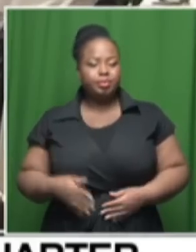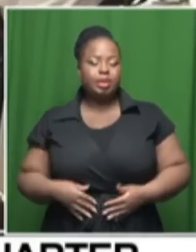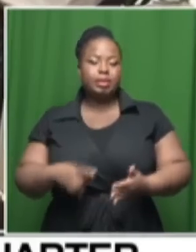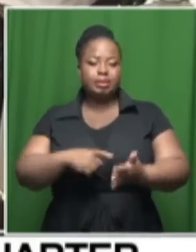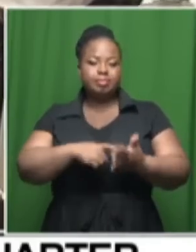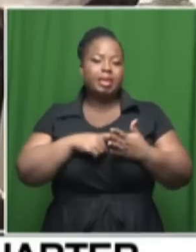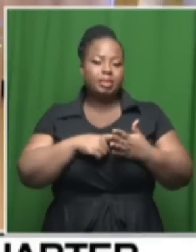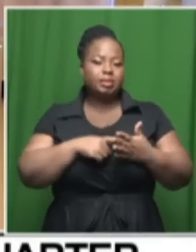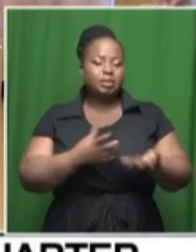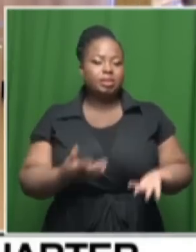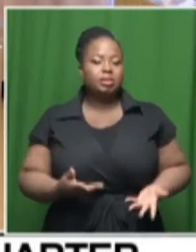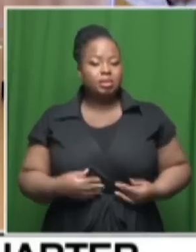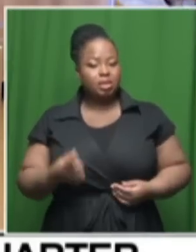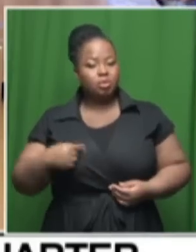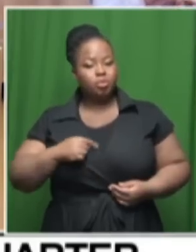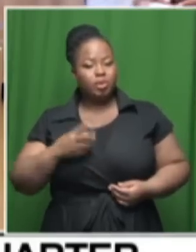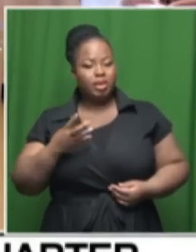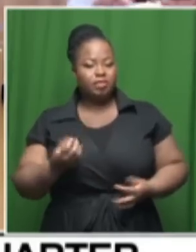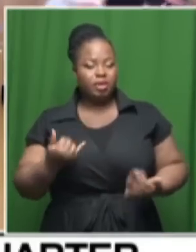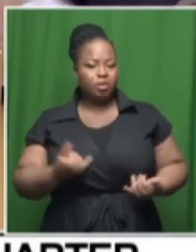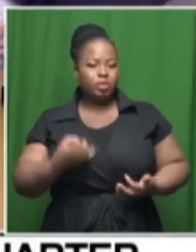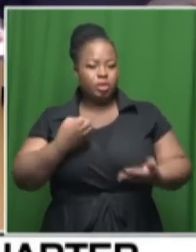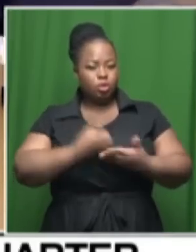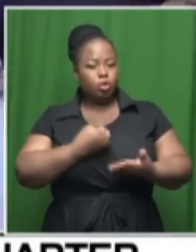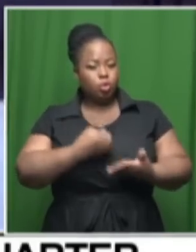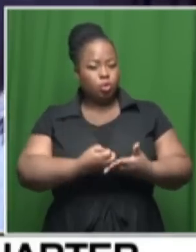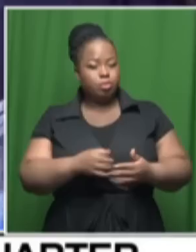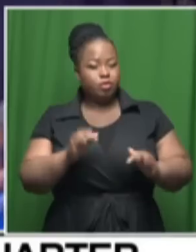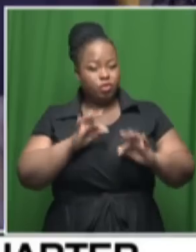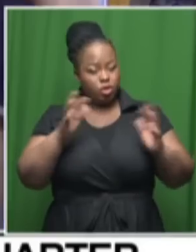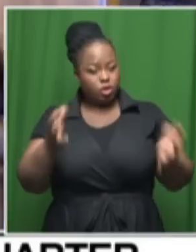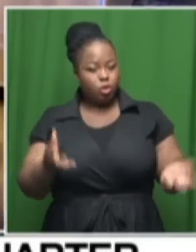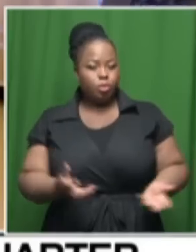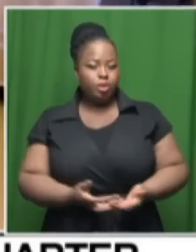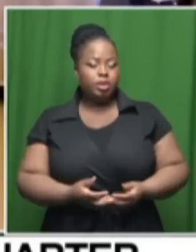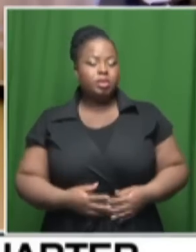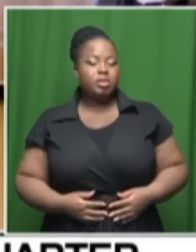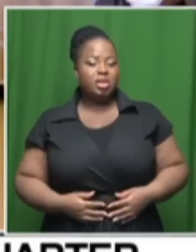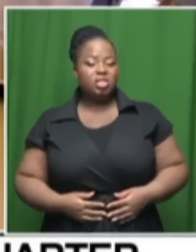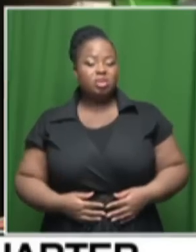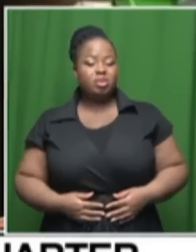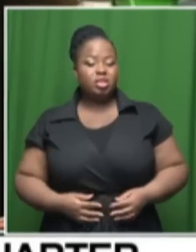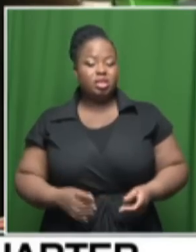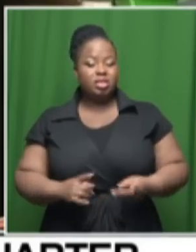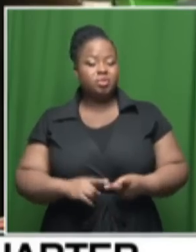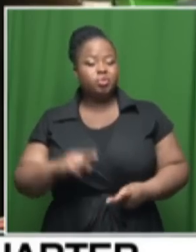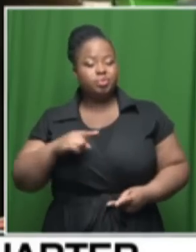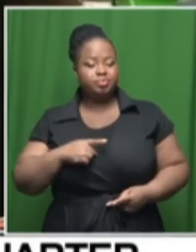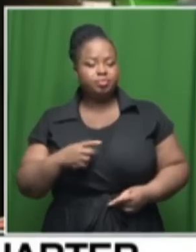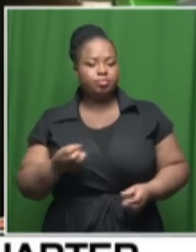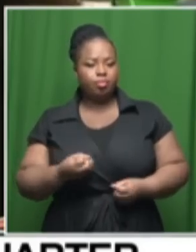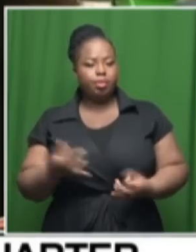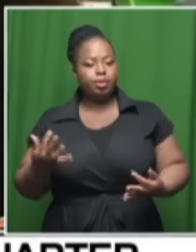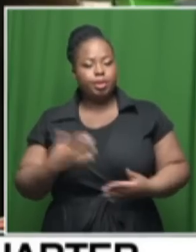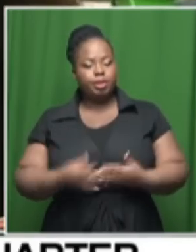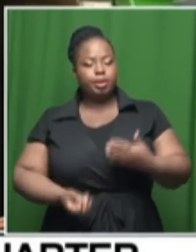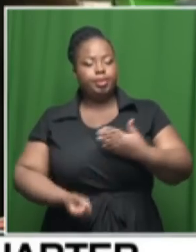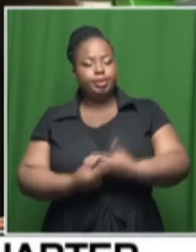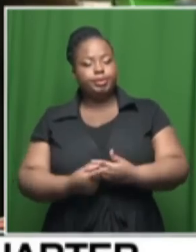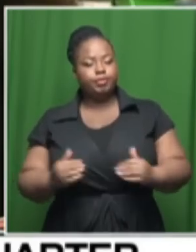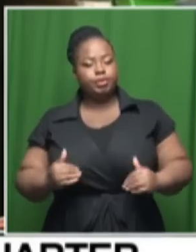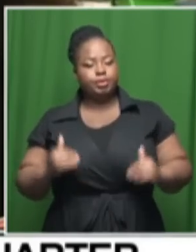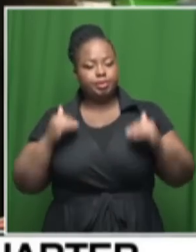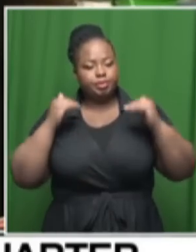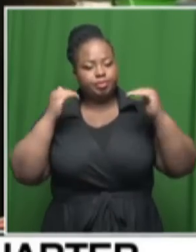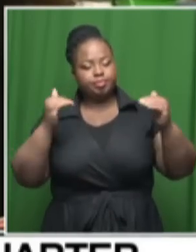that is being unleashed at the moment in the economy. We find it globally. And of course, a lot of innovation happening in that advanced sectors